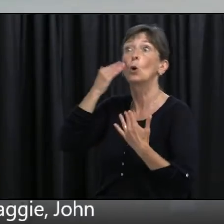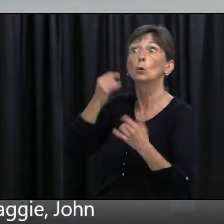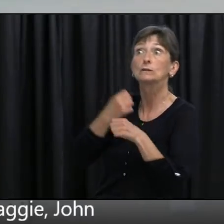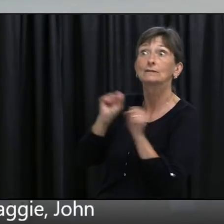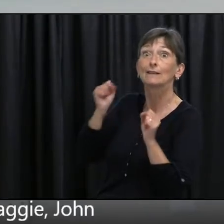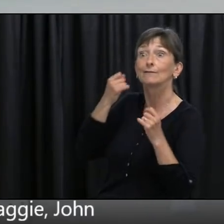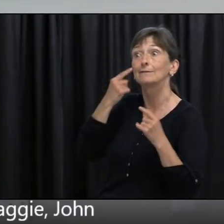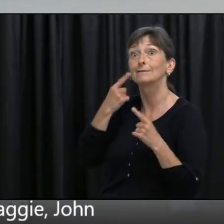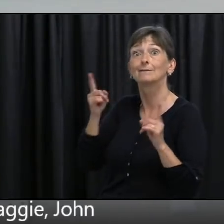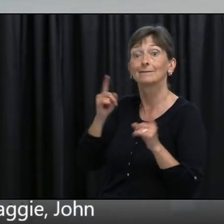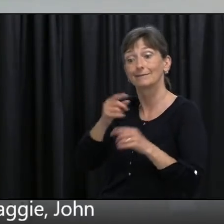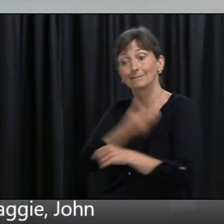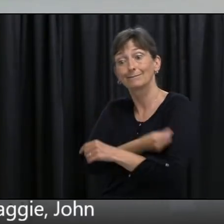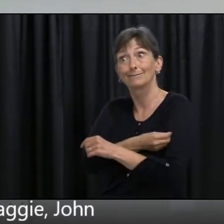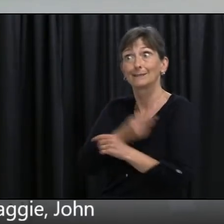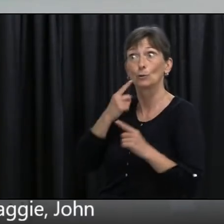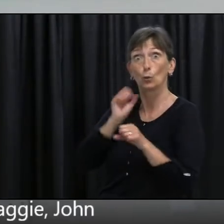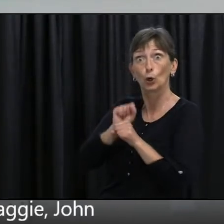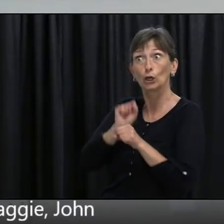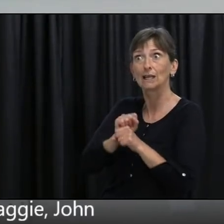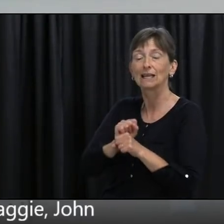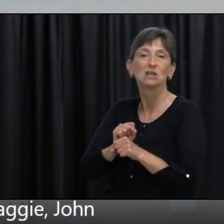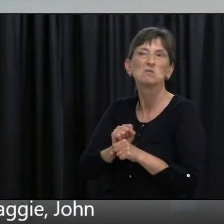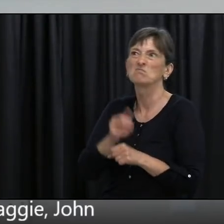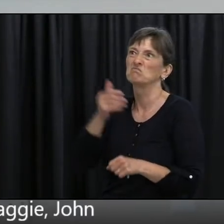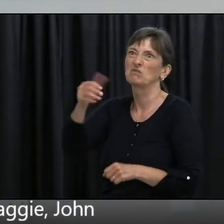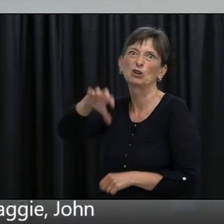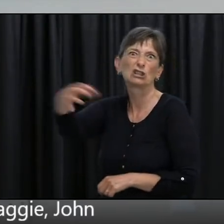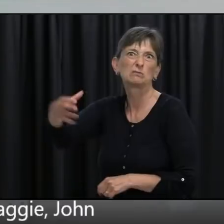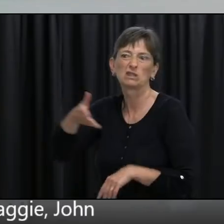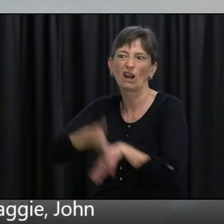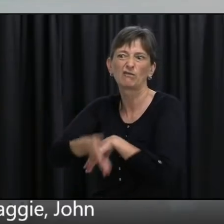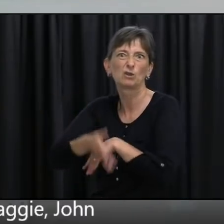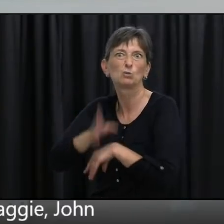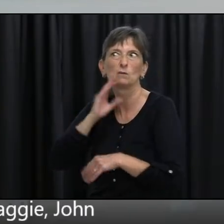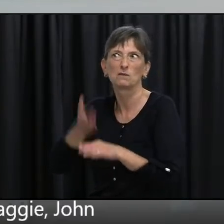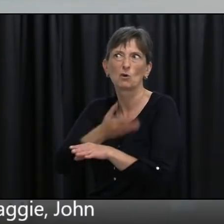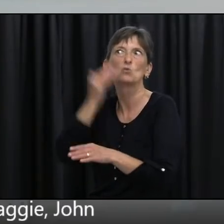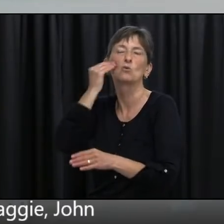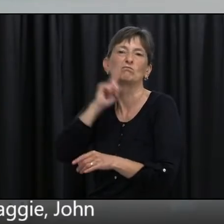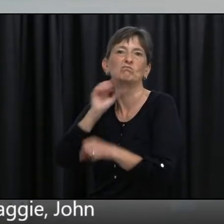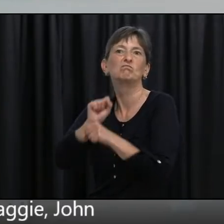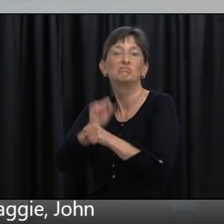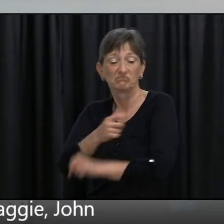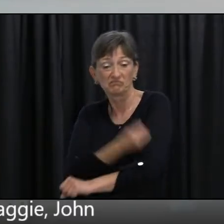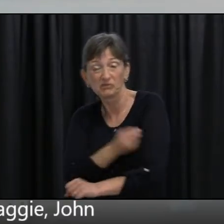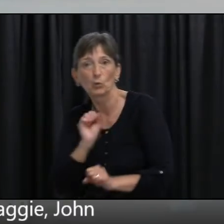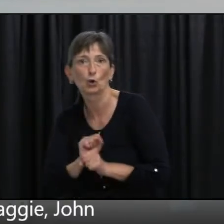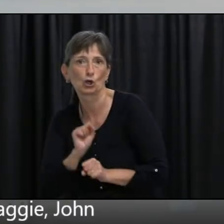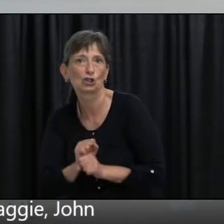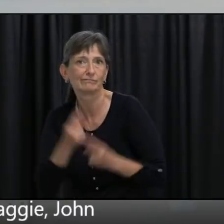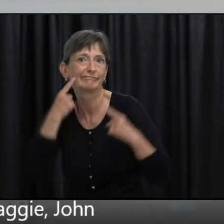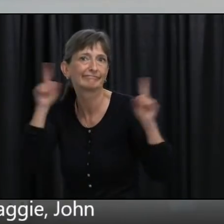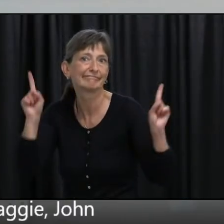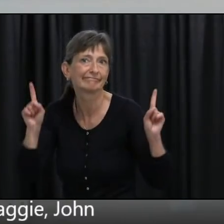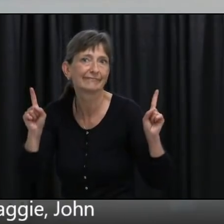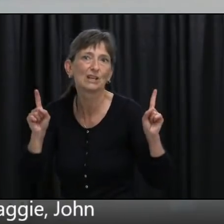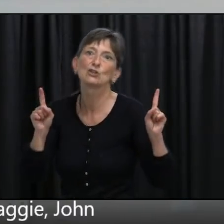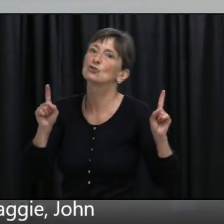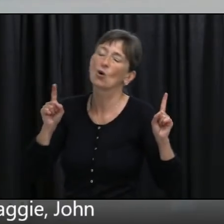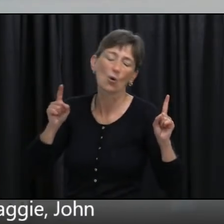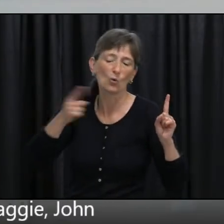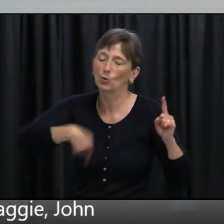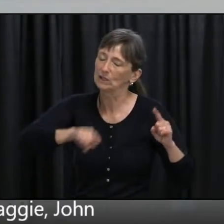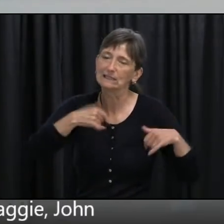singularly successful thus far, thanks to everybody's hard work and patience with keeping this virus out. But it has,